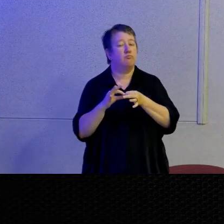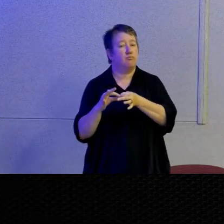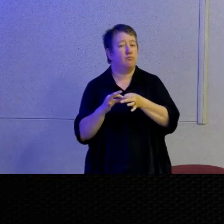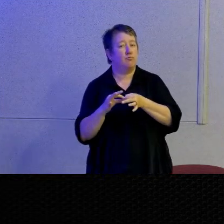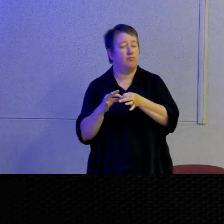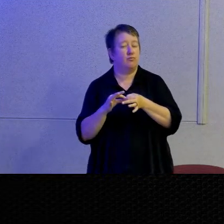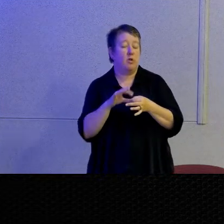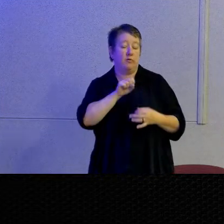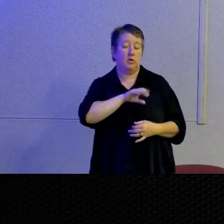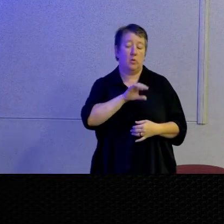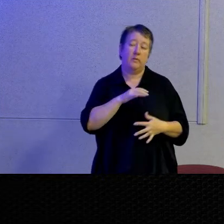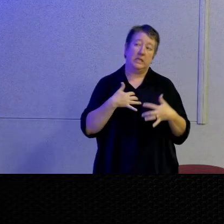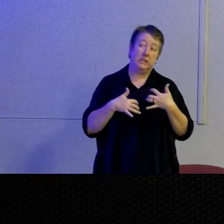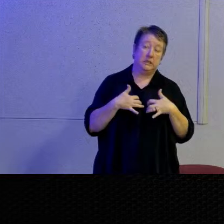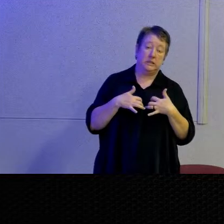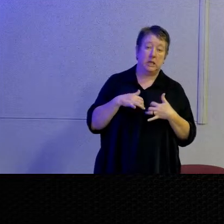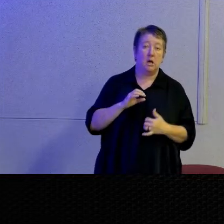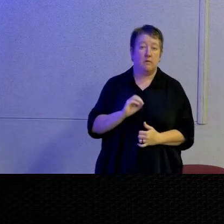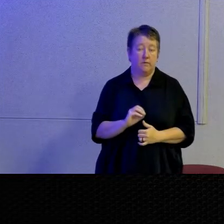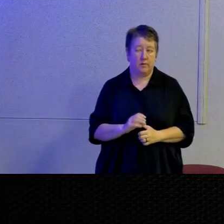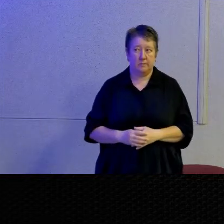be interesting.